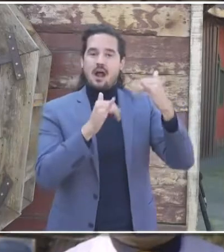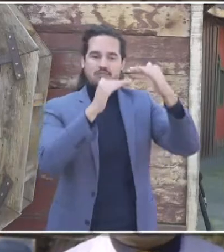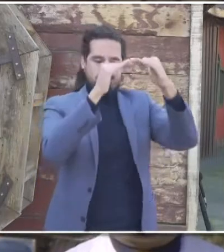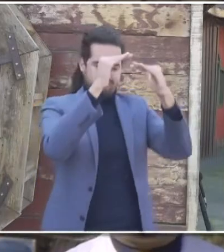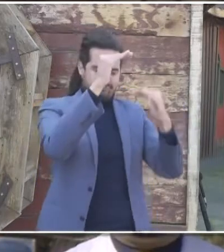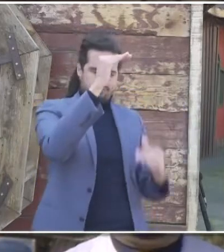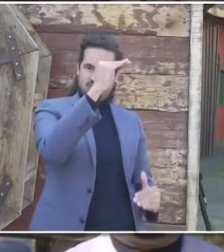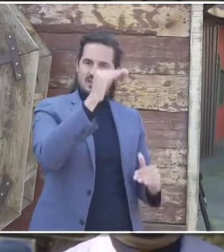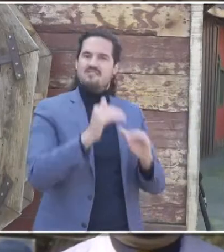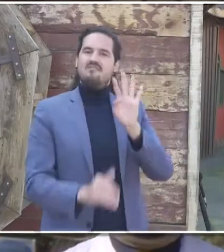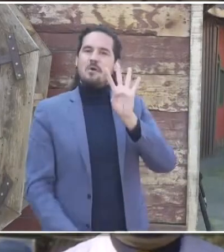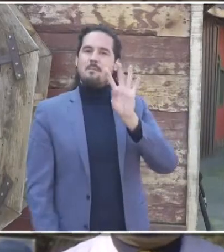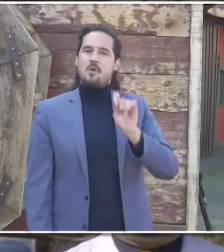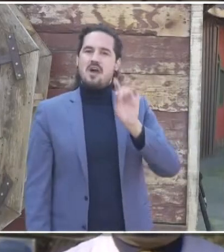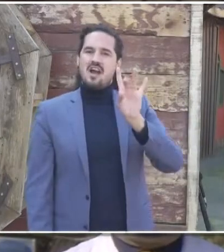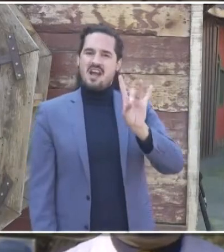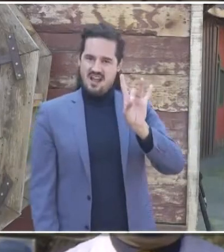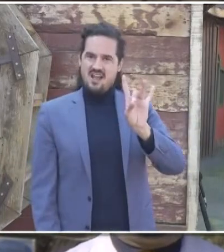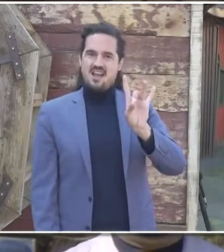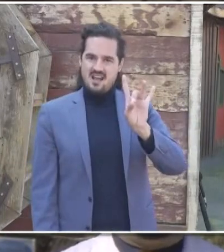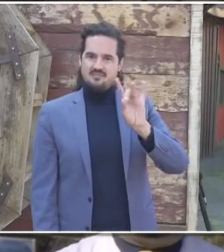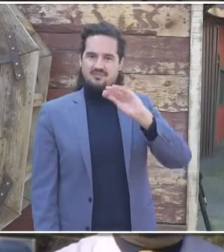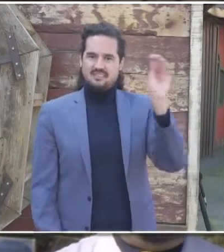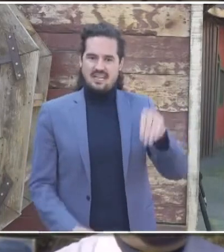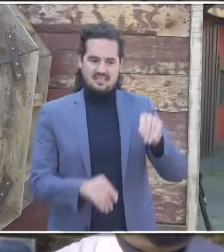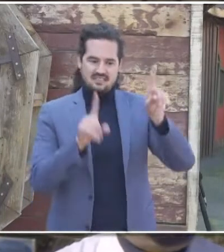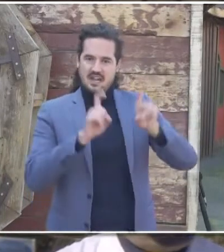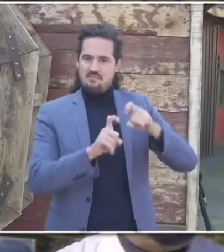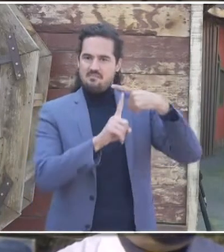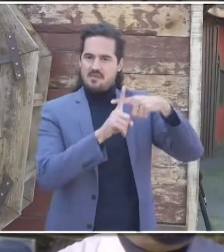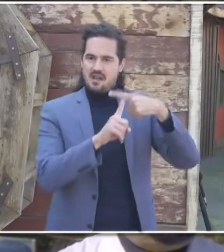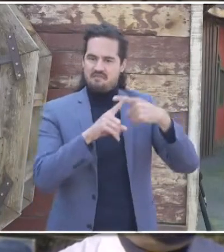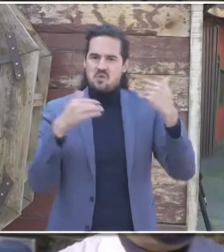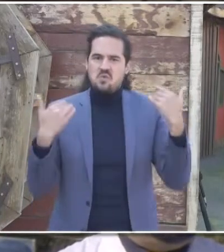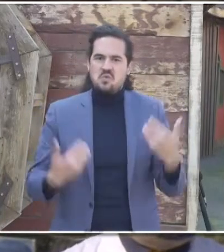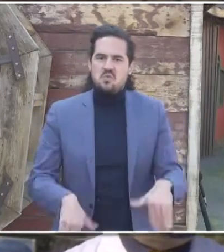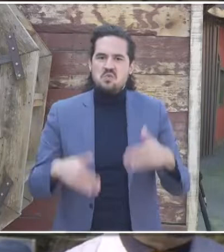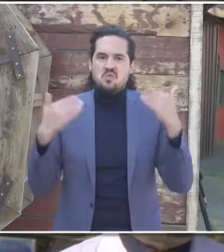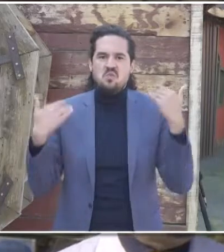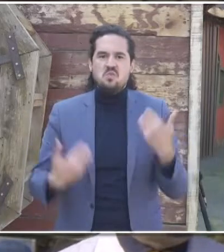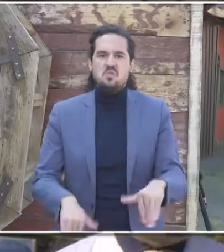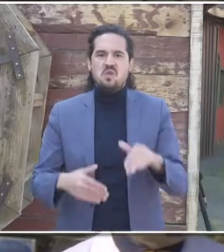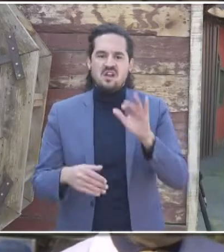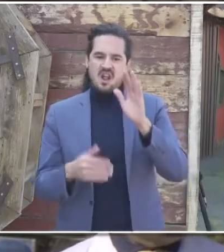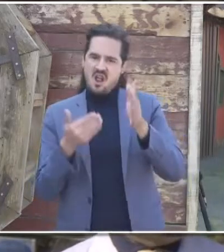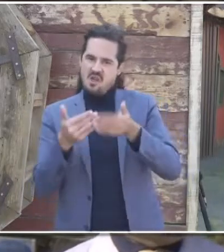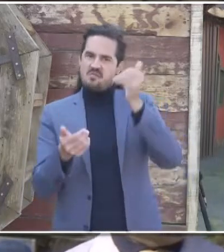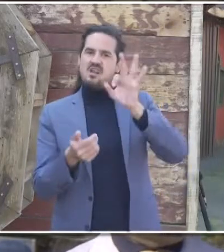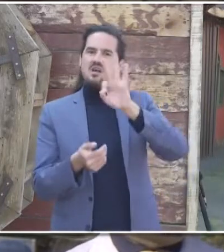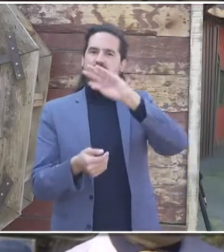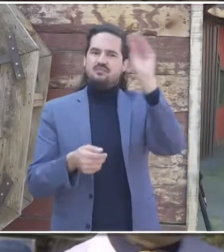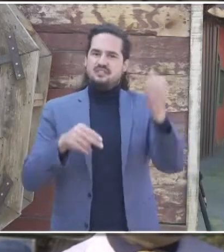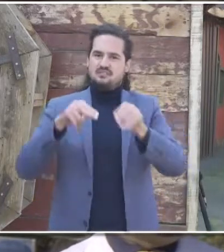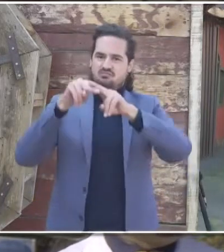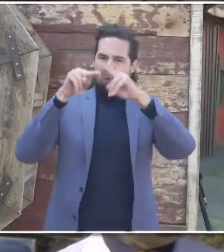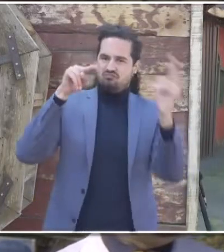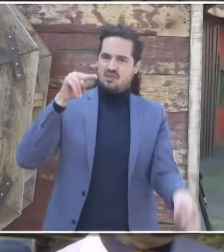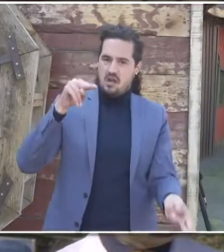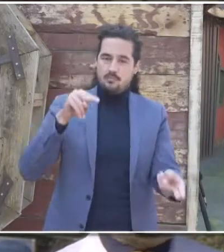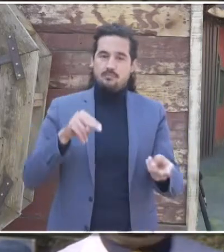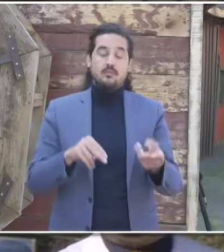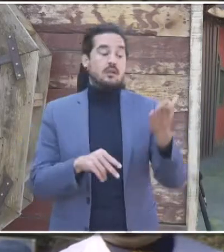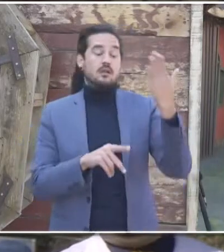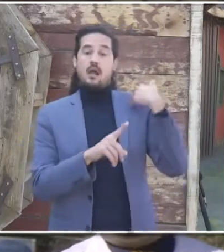13.9%, 30 days later, 4.8%. 30 days ago, we reported just shy of 50,000